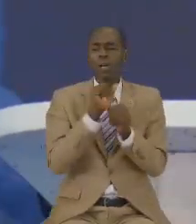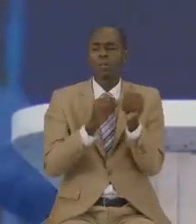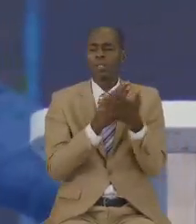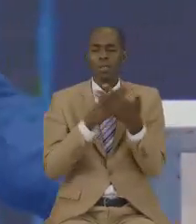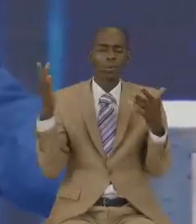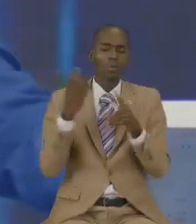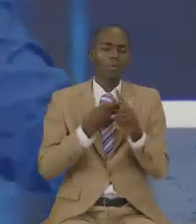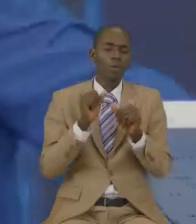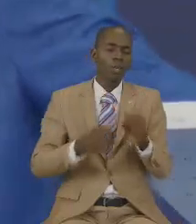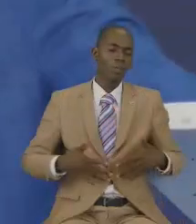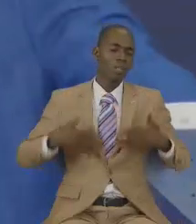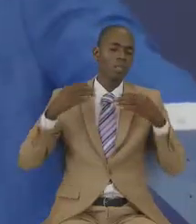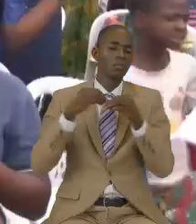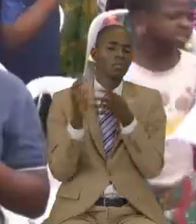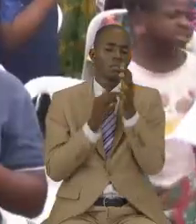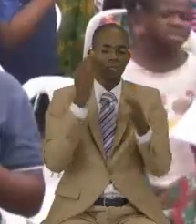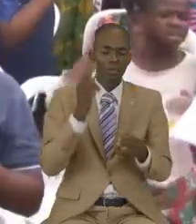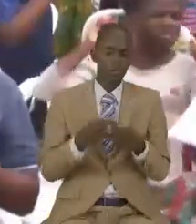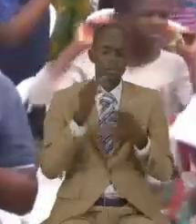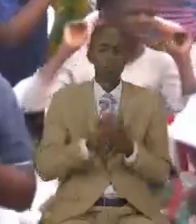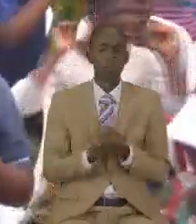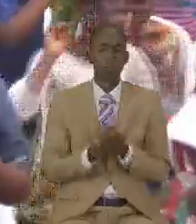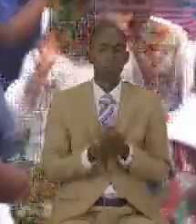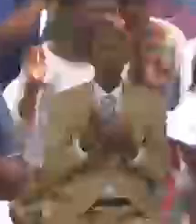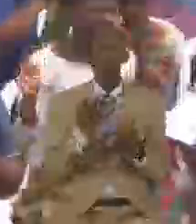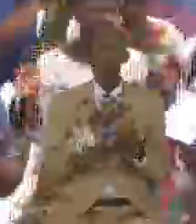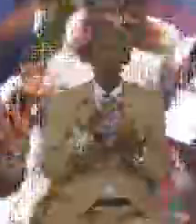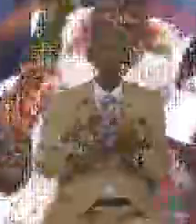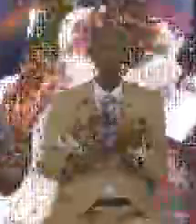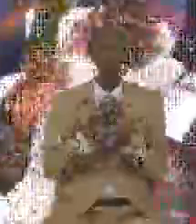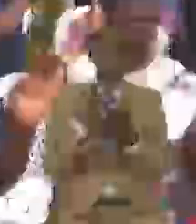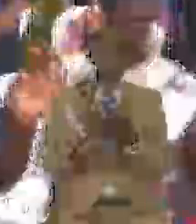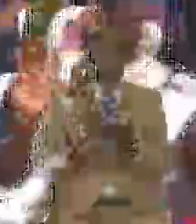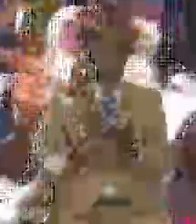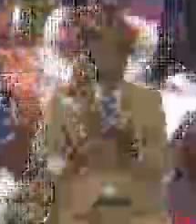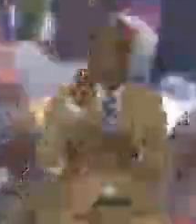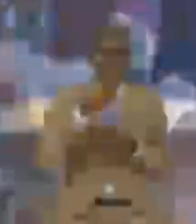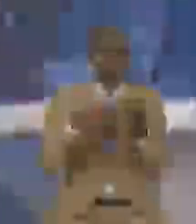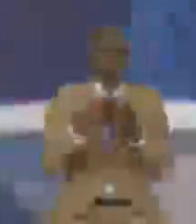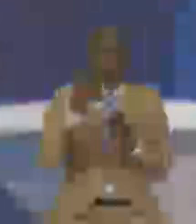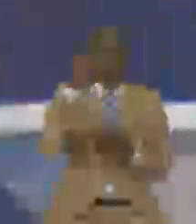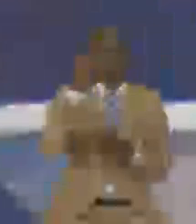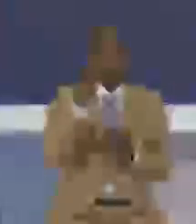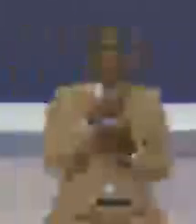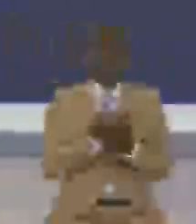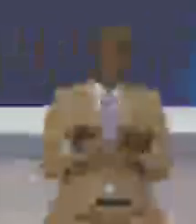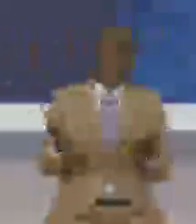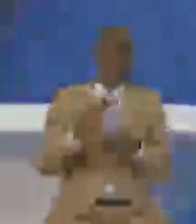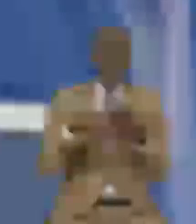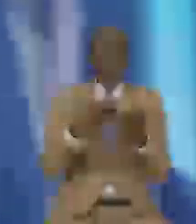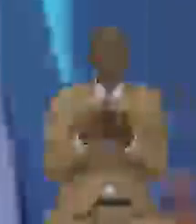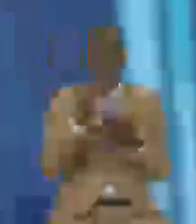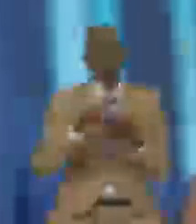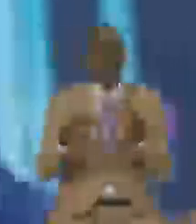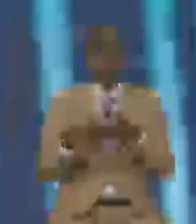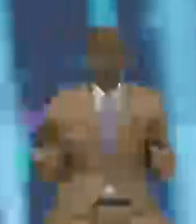every life in Jesus' name. And all the thoughts and all the mind of failure, all the stories of